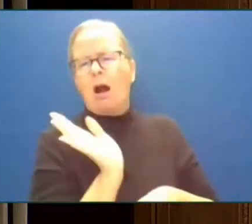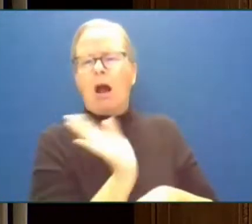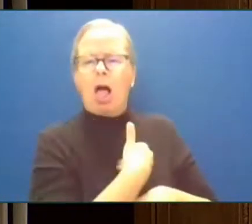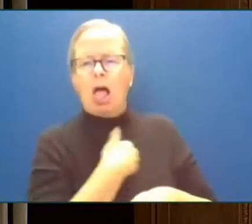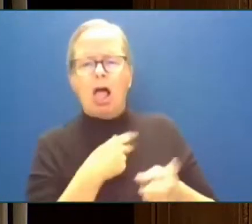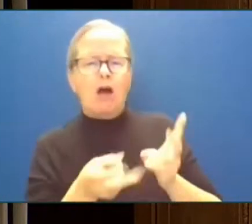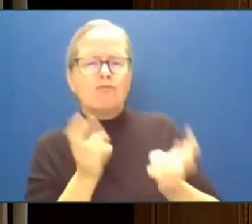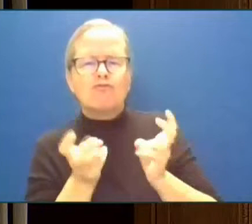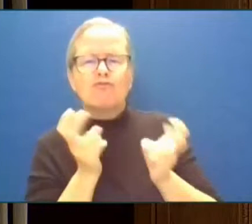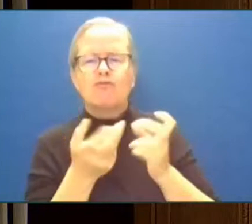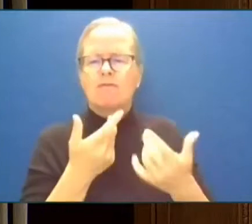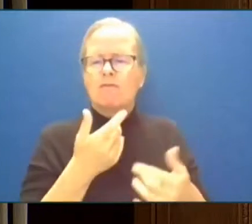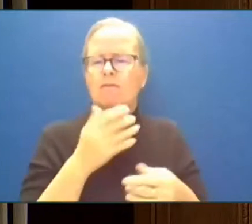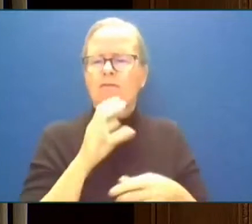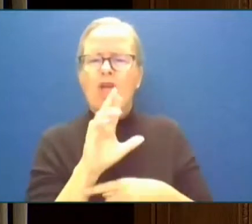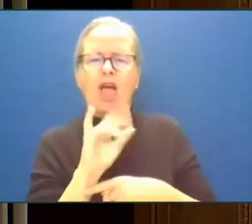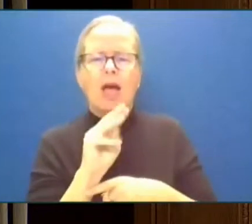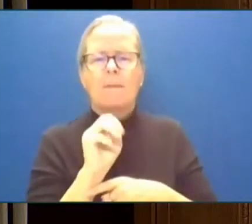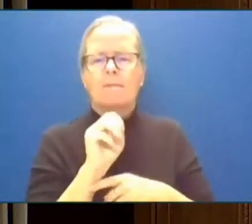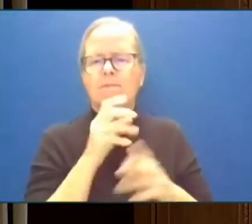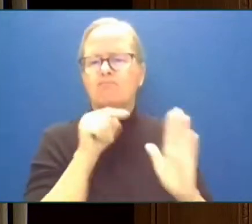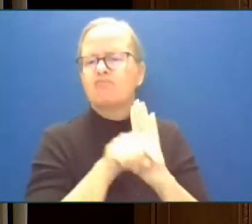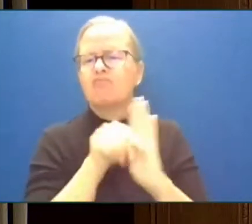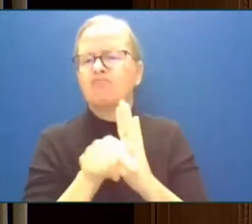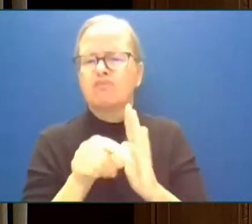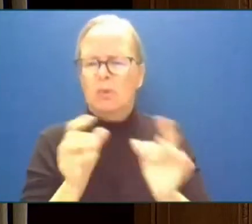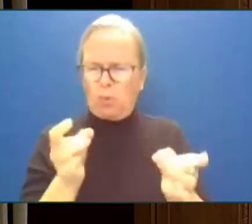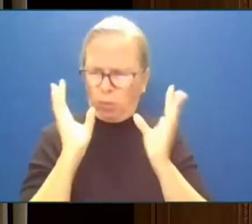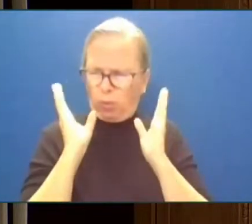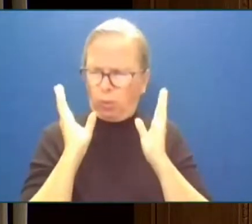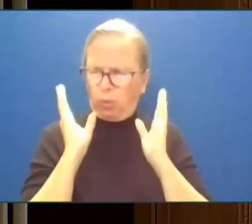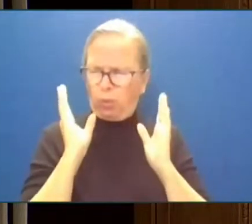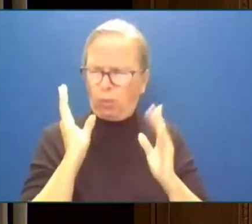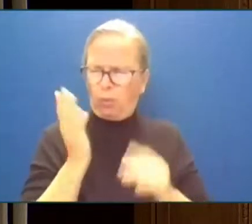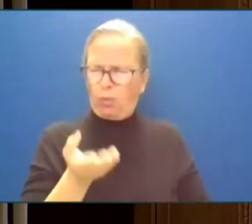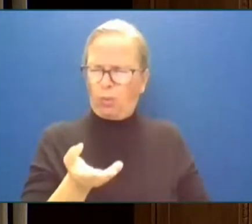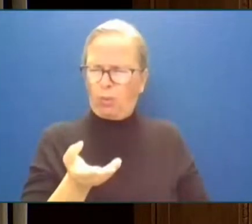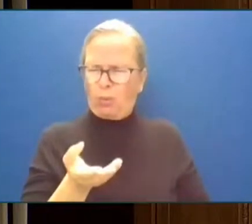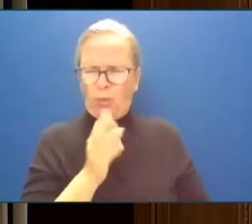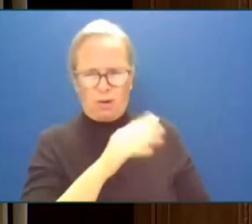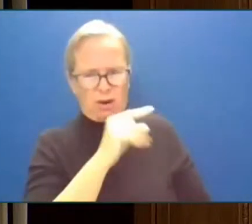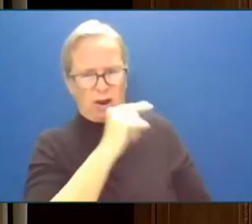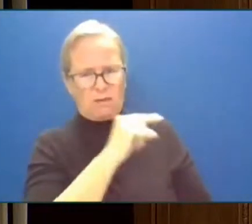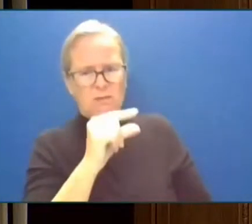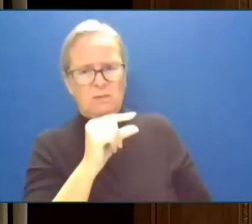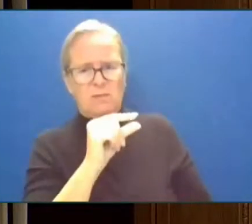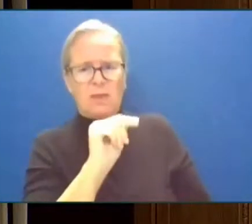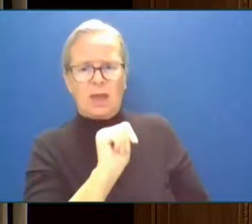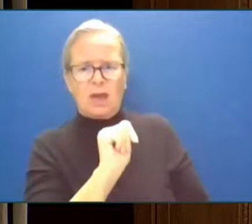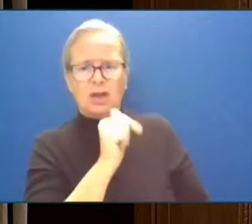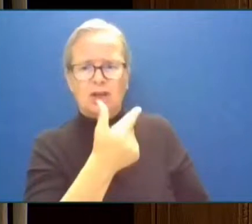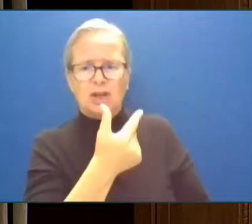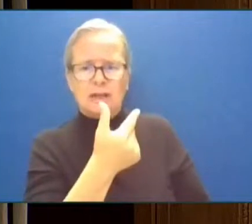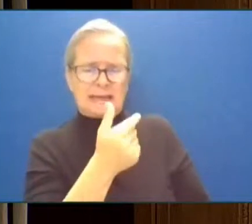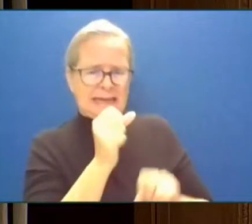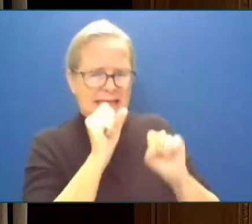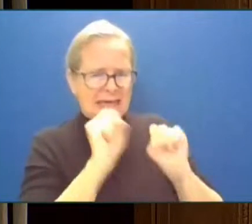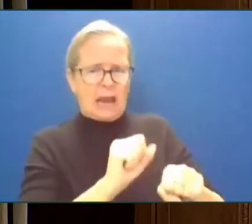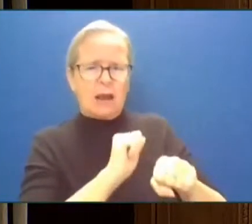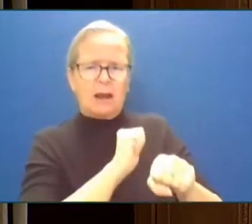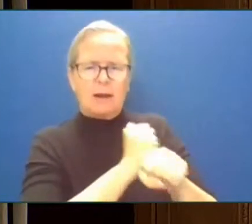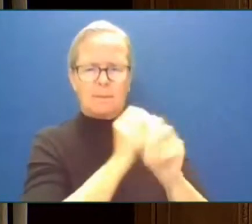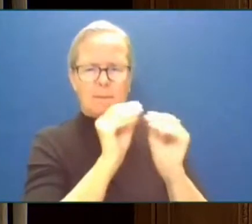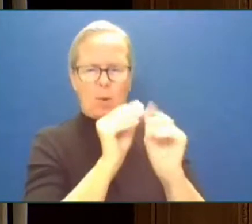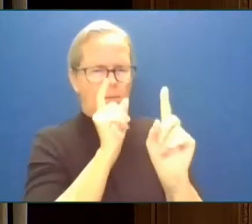One of the options available to this government and to the Attorney General are to issue specific directives, a specific directive to